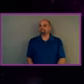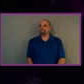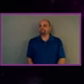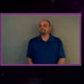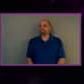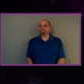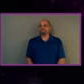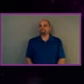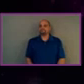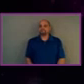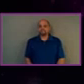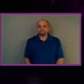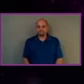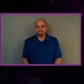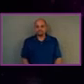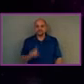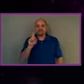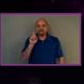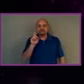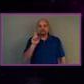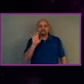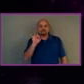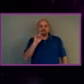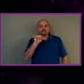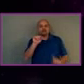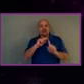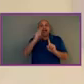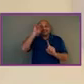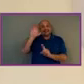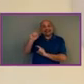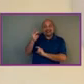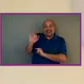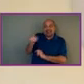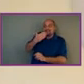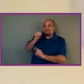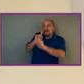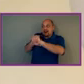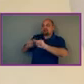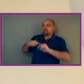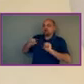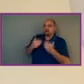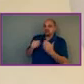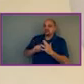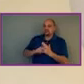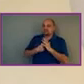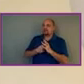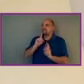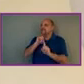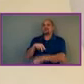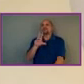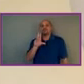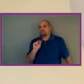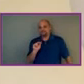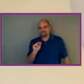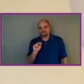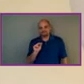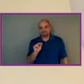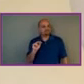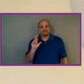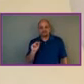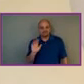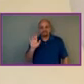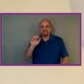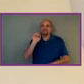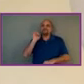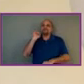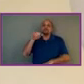Well, I can start, but I probably Kathy could follow up. No, these asteroids, the